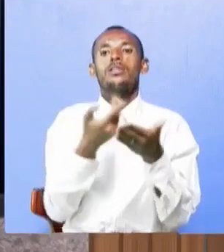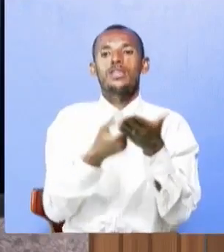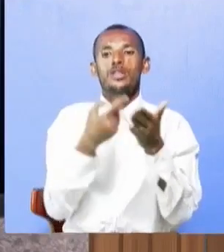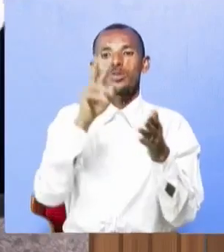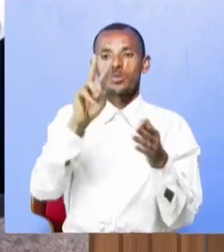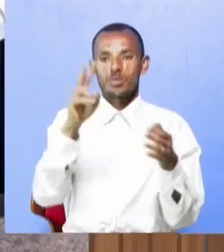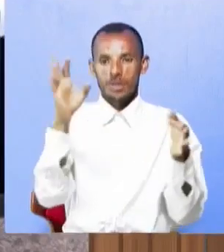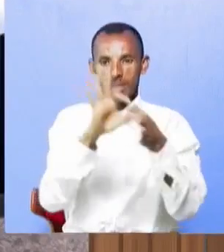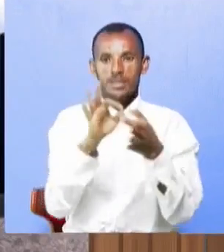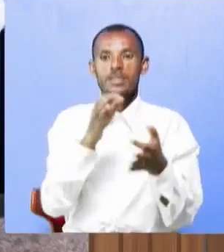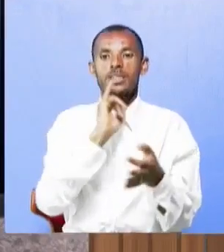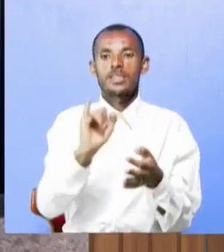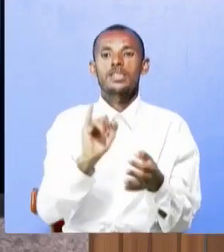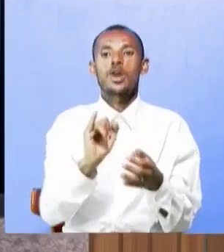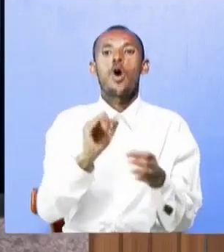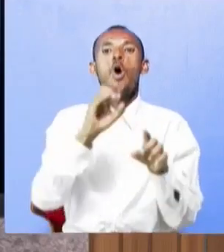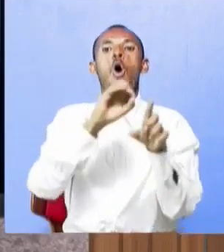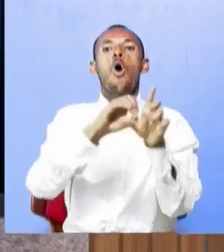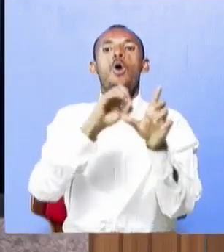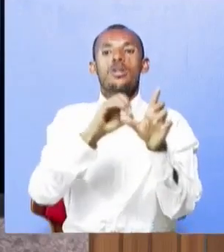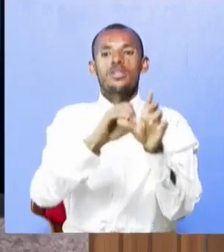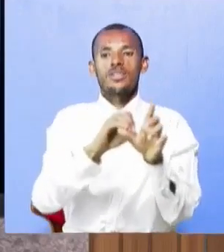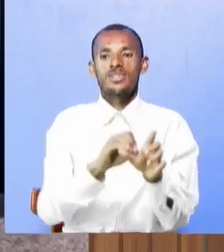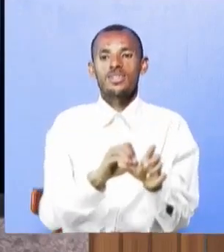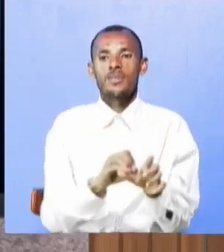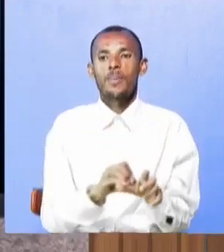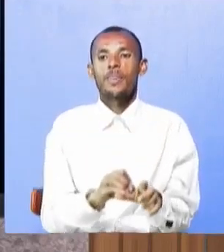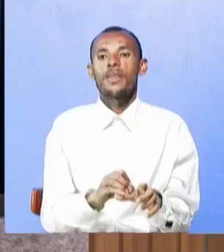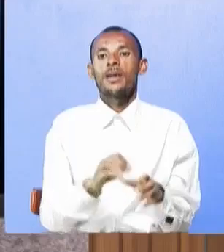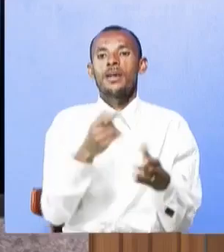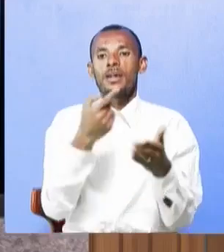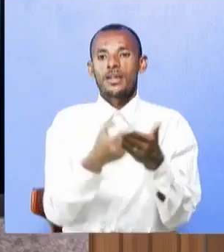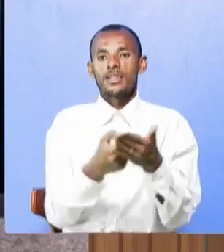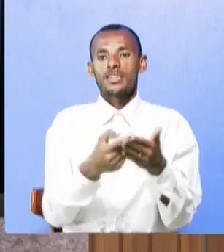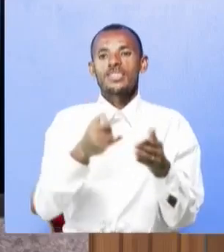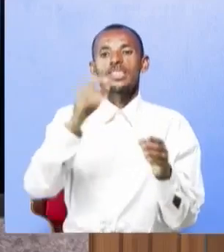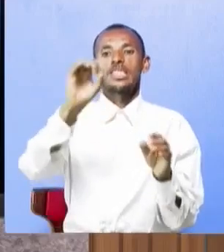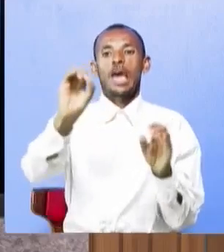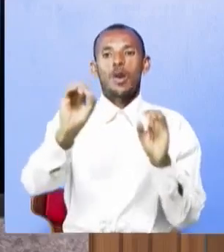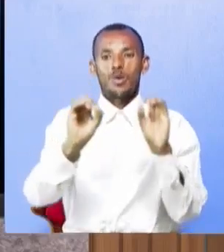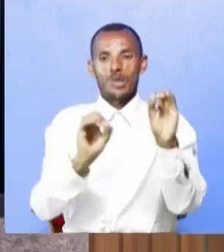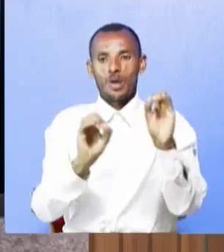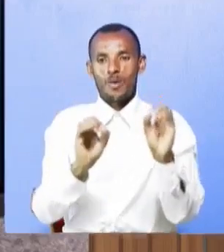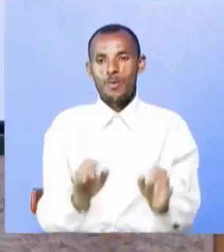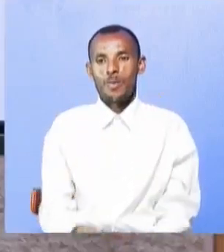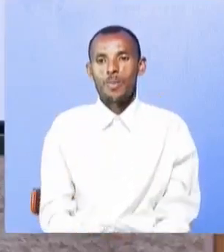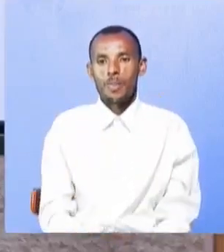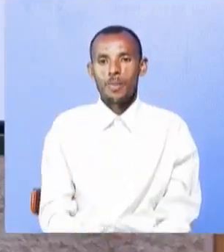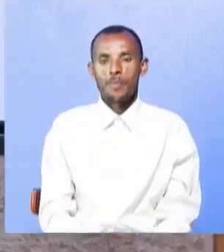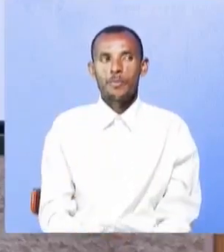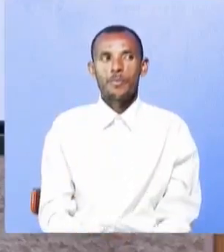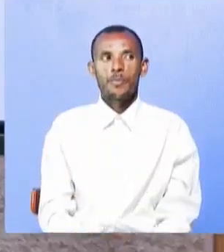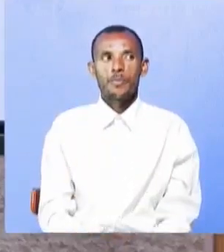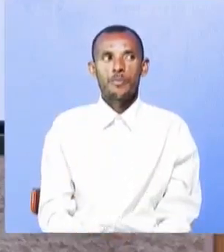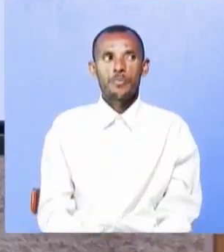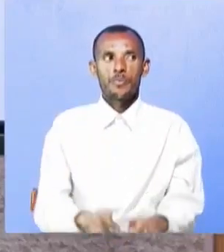is called origin, okay? Its coordinate is 0, 0. Good.